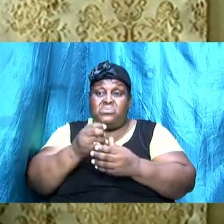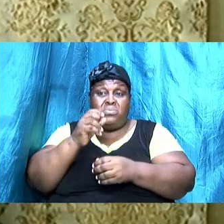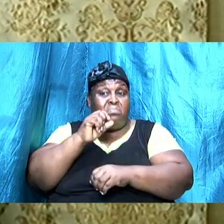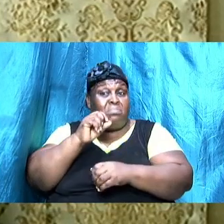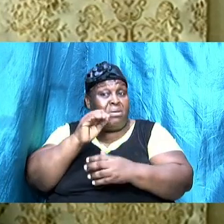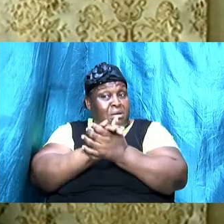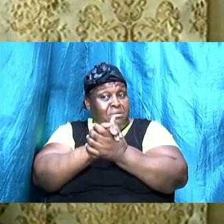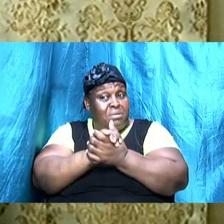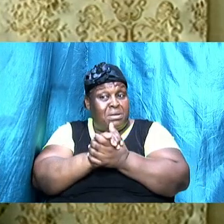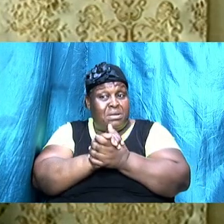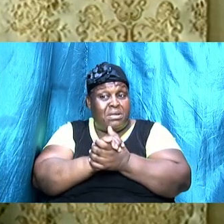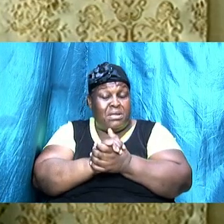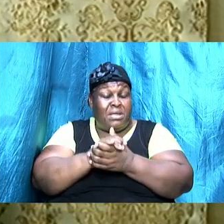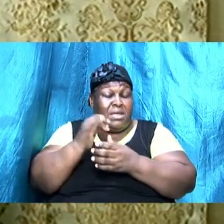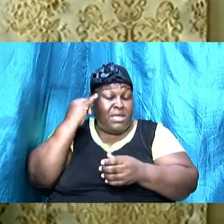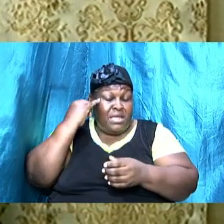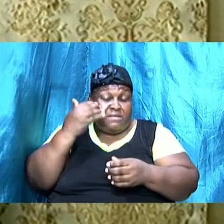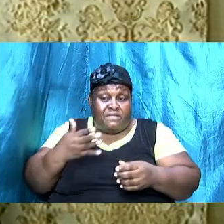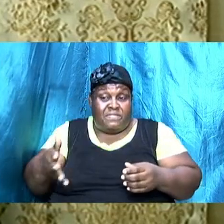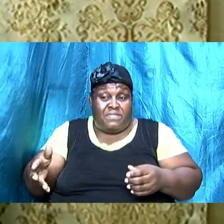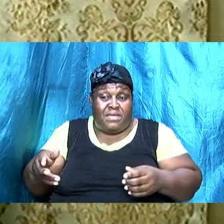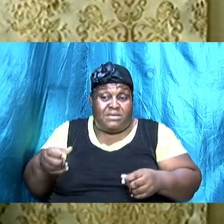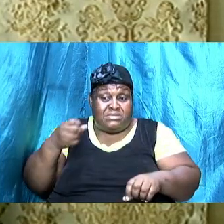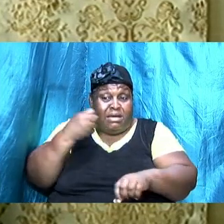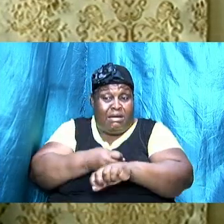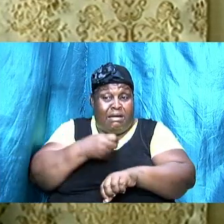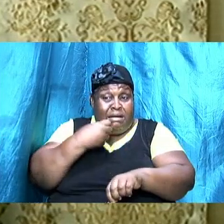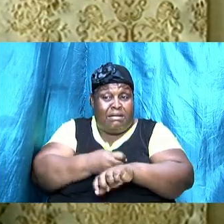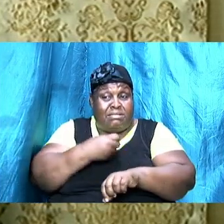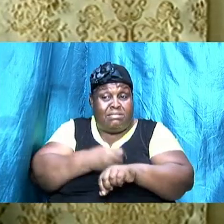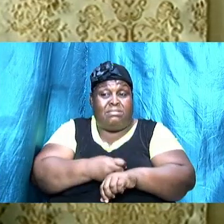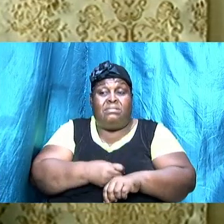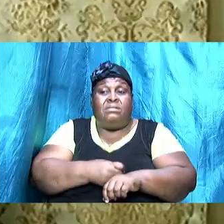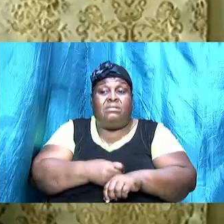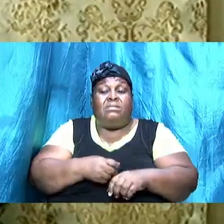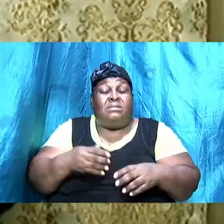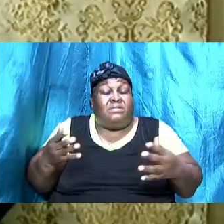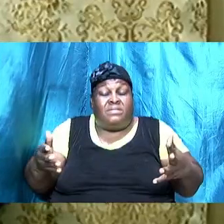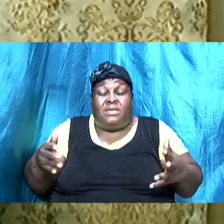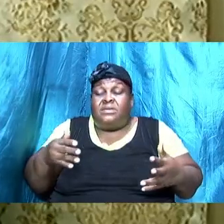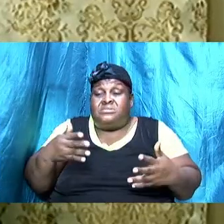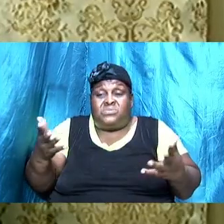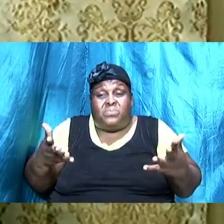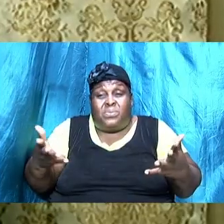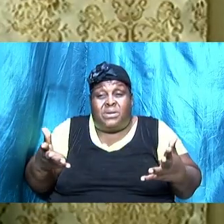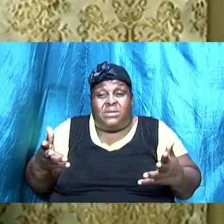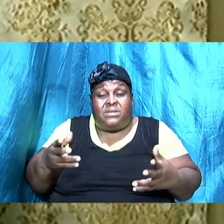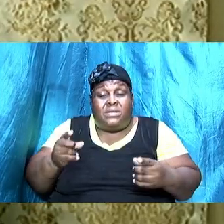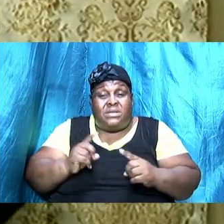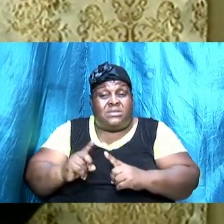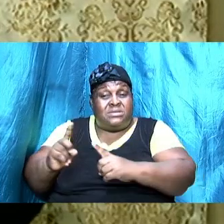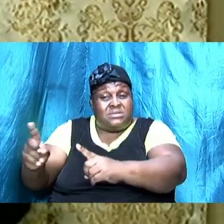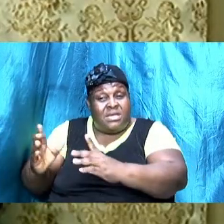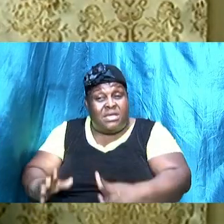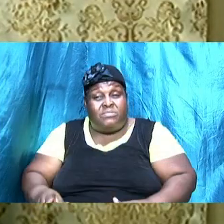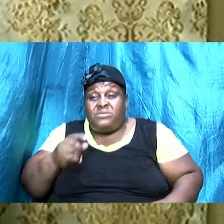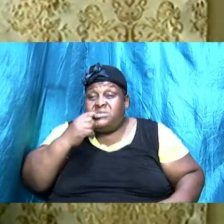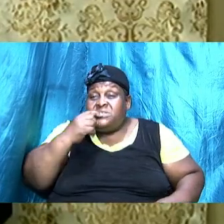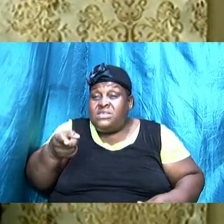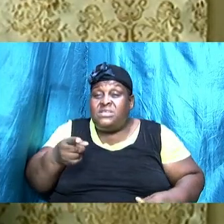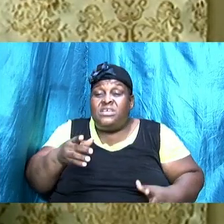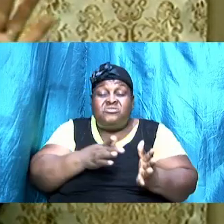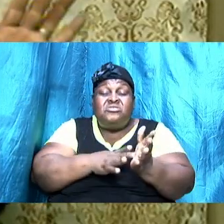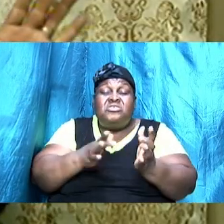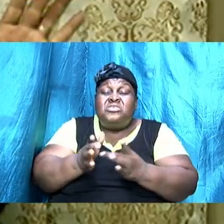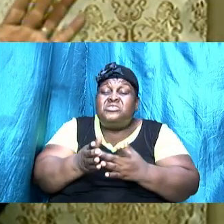married then, because if things get rough and me. That's what the disciples were saying. Jesus know that, referred back now to what they